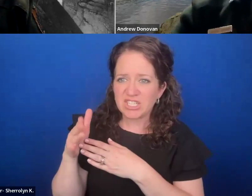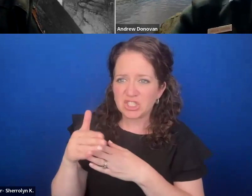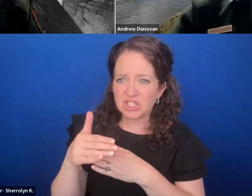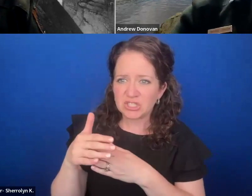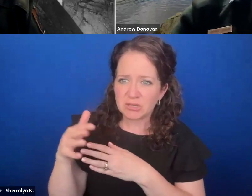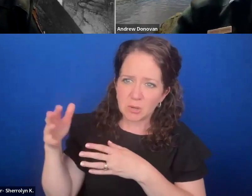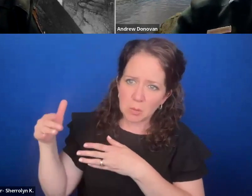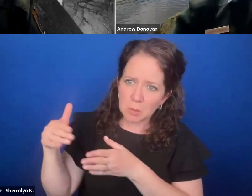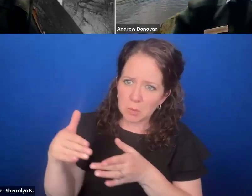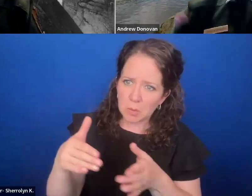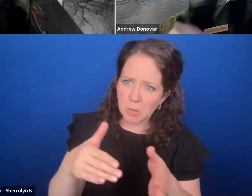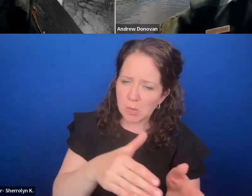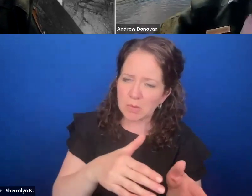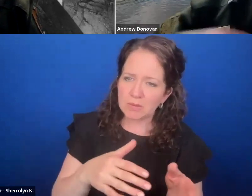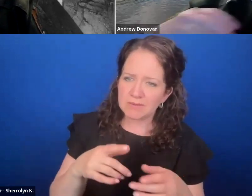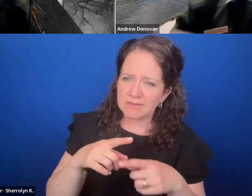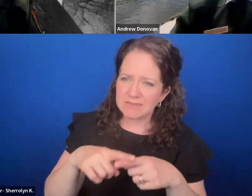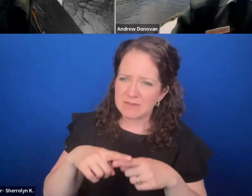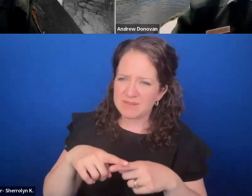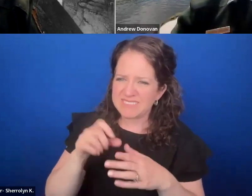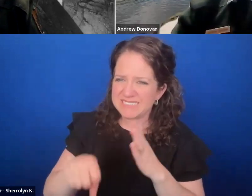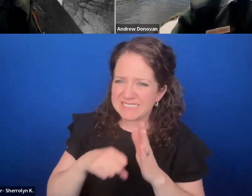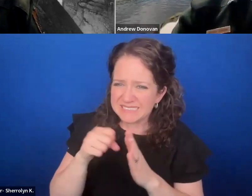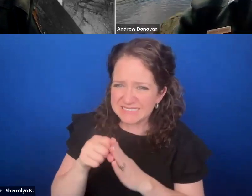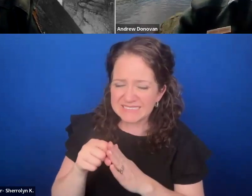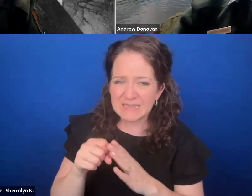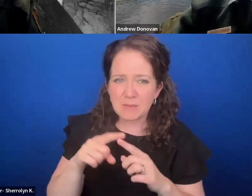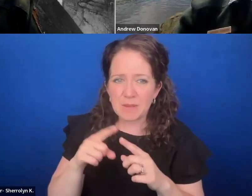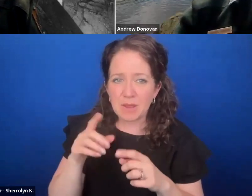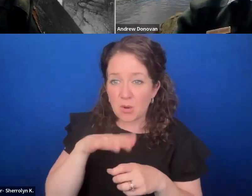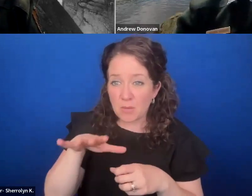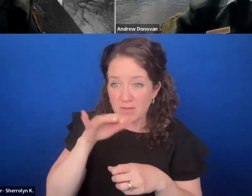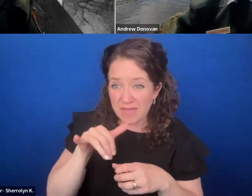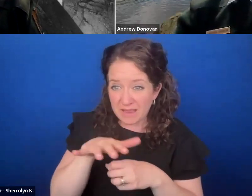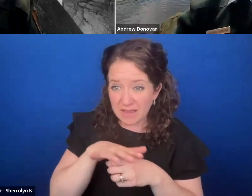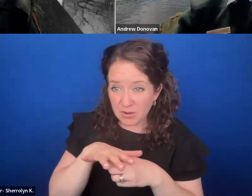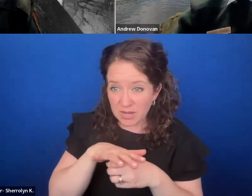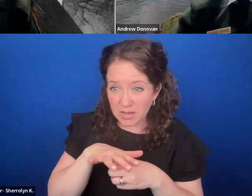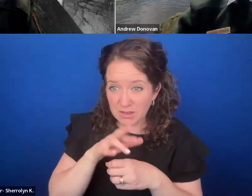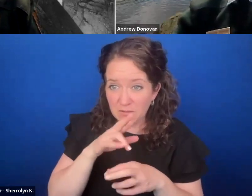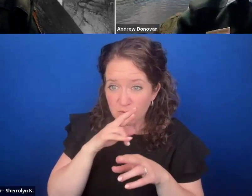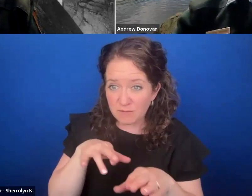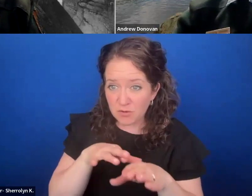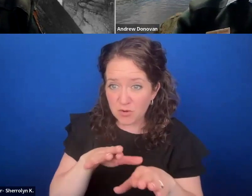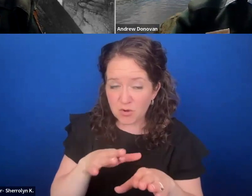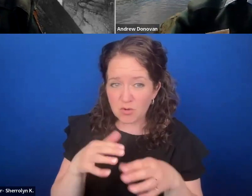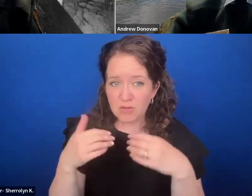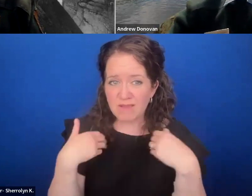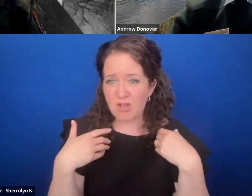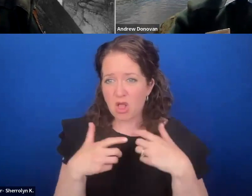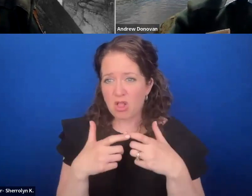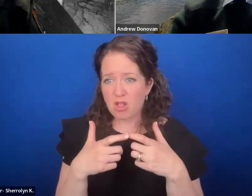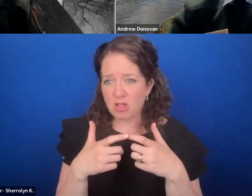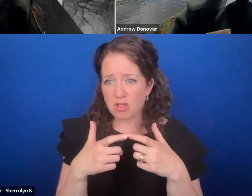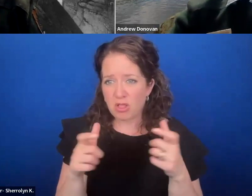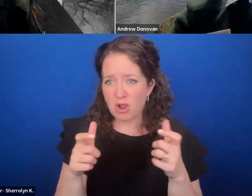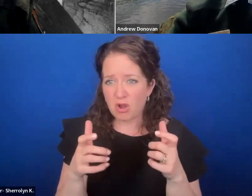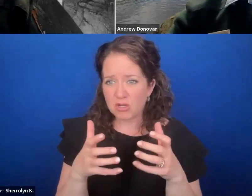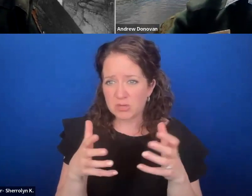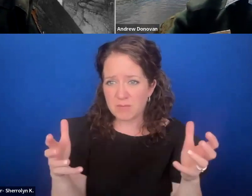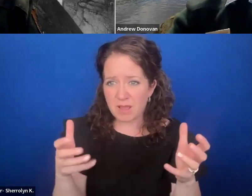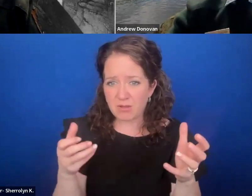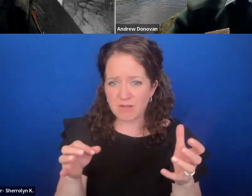season. And around that area on the Saugus River is a large quantity of what's called